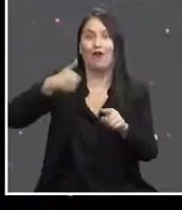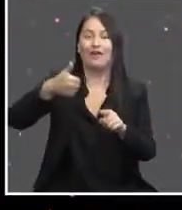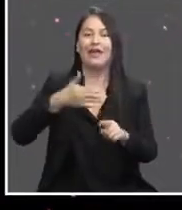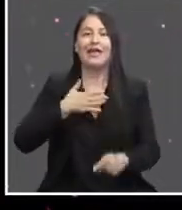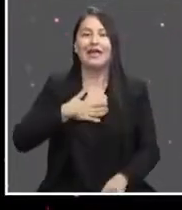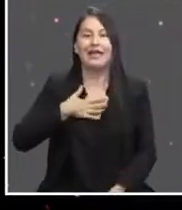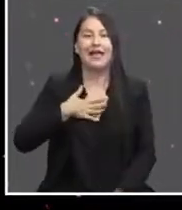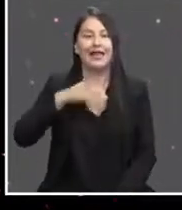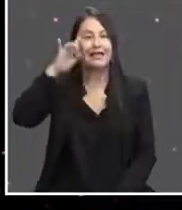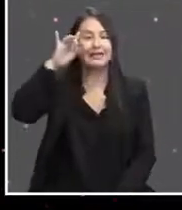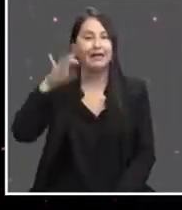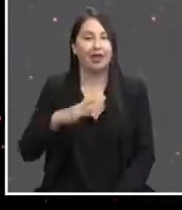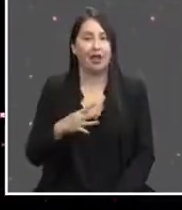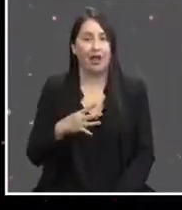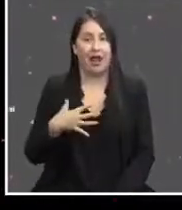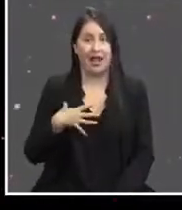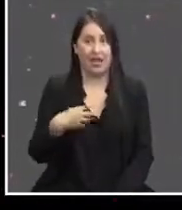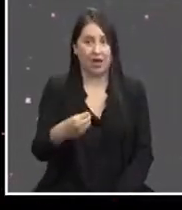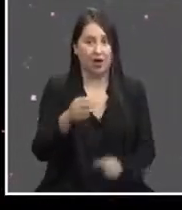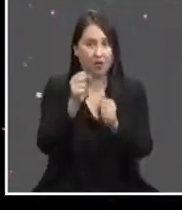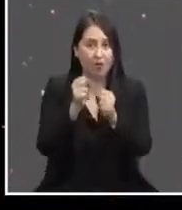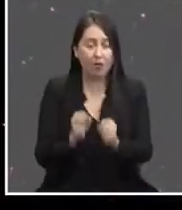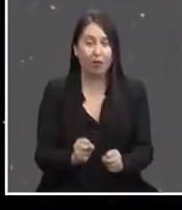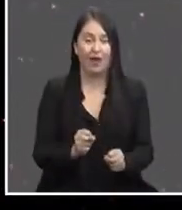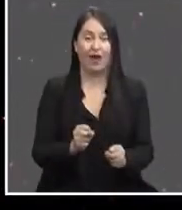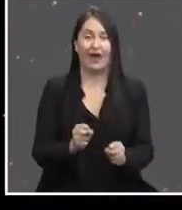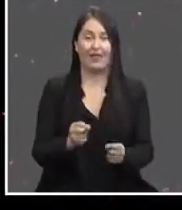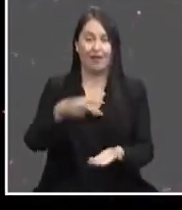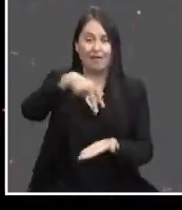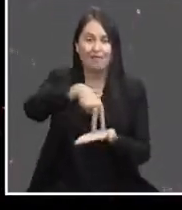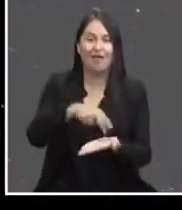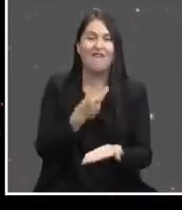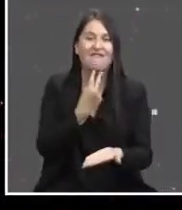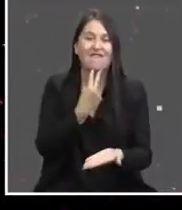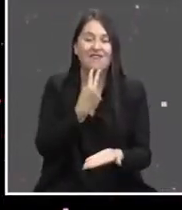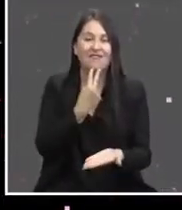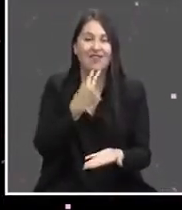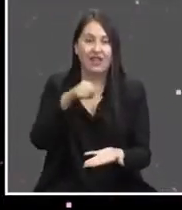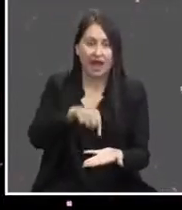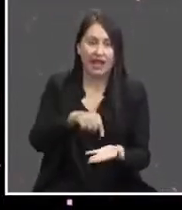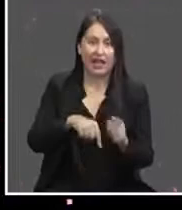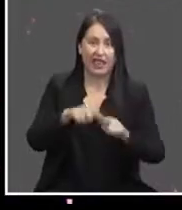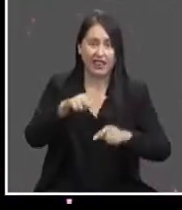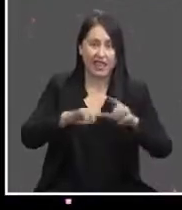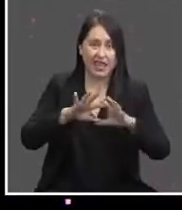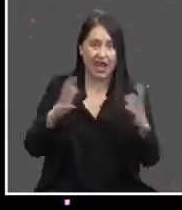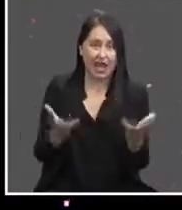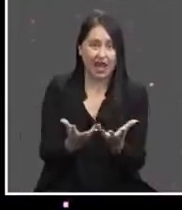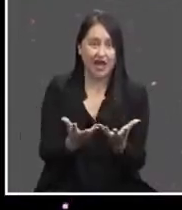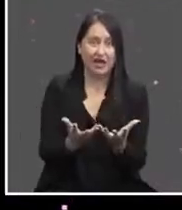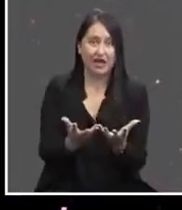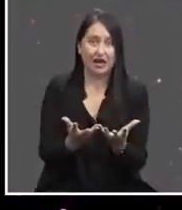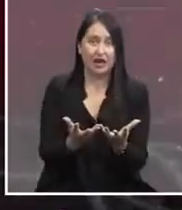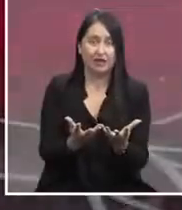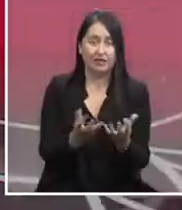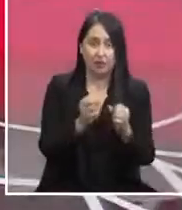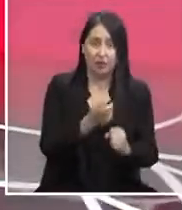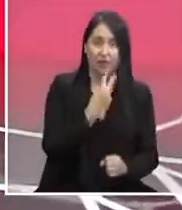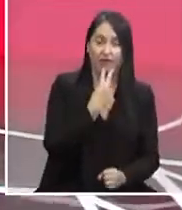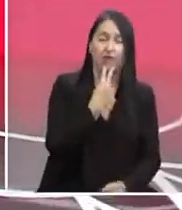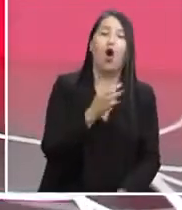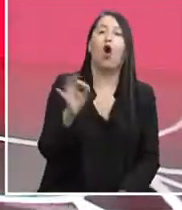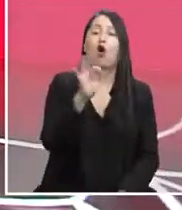fact, it's even ethical to bring children into this world. They and the